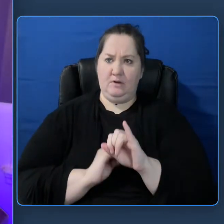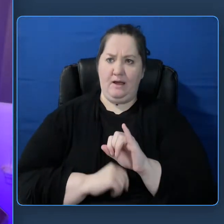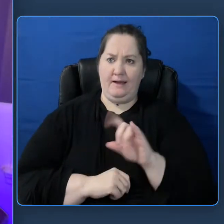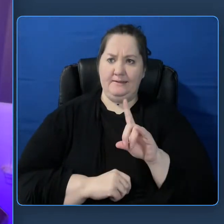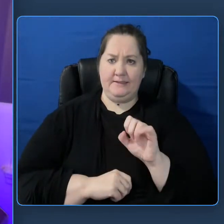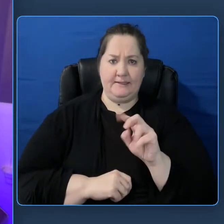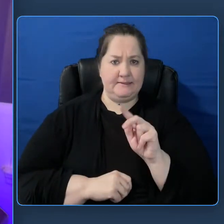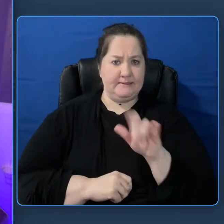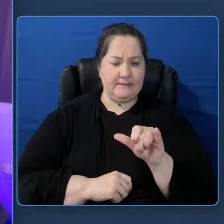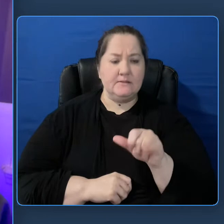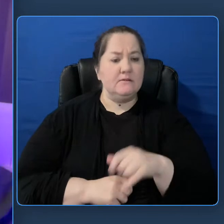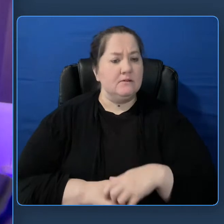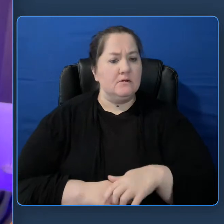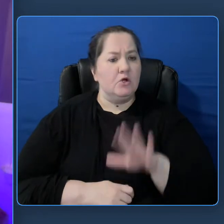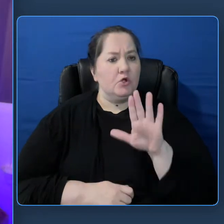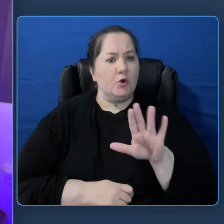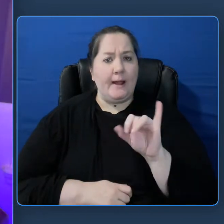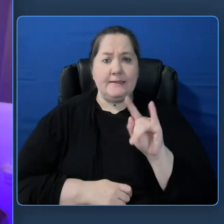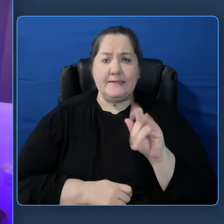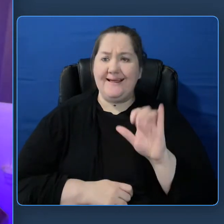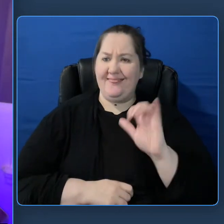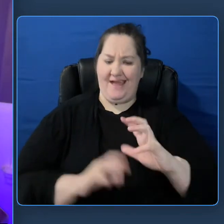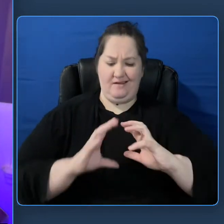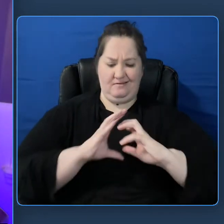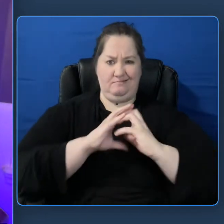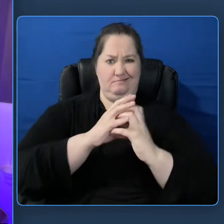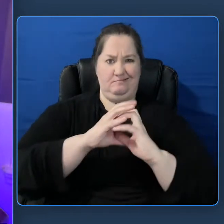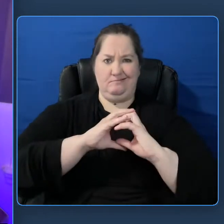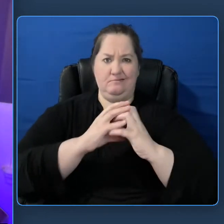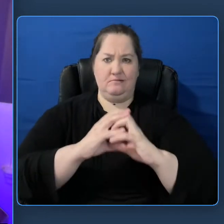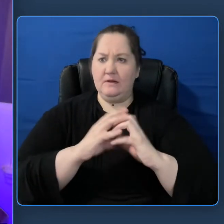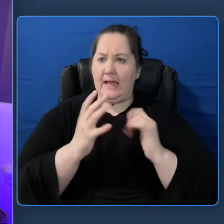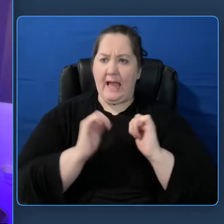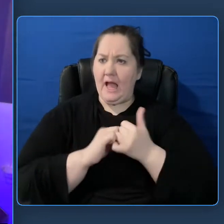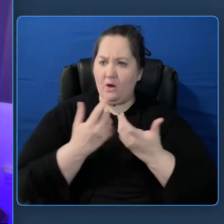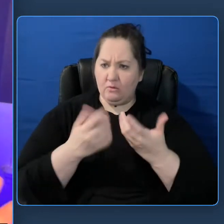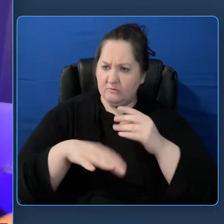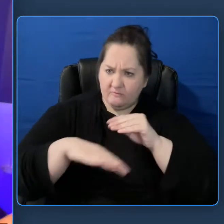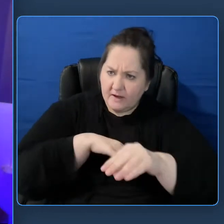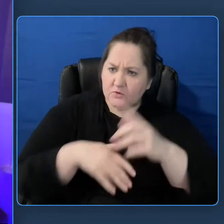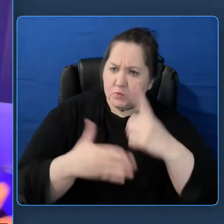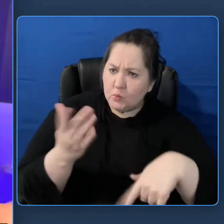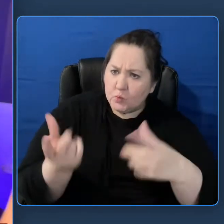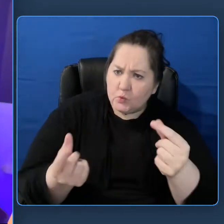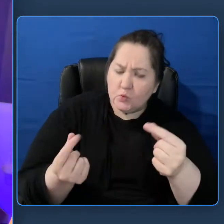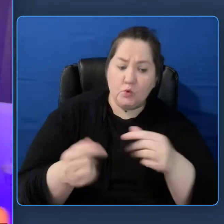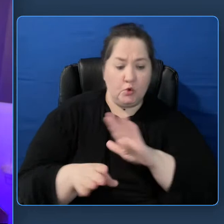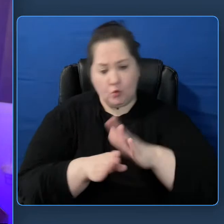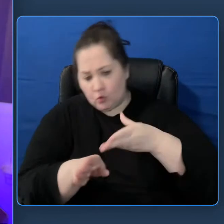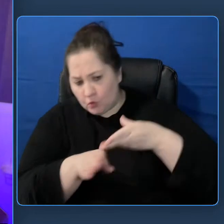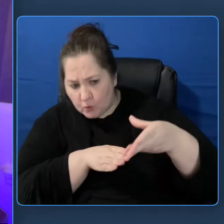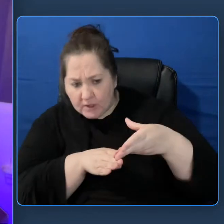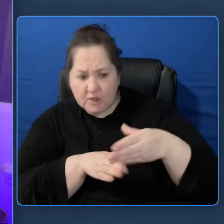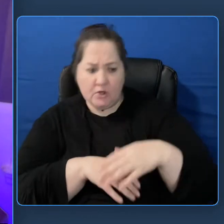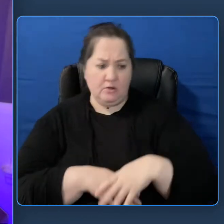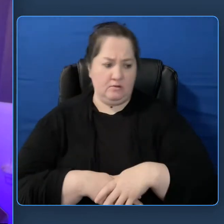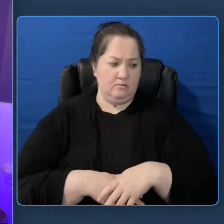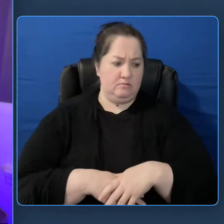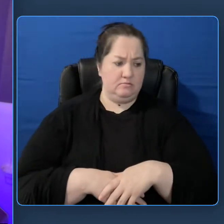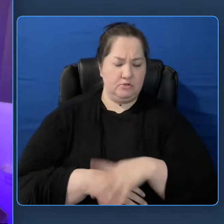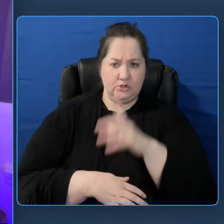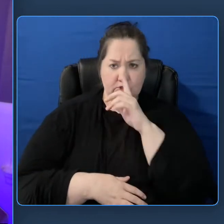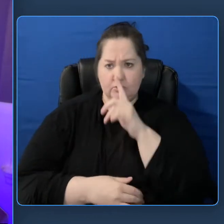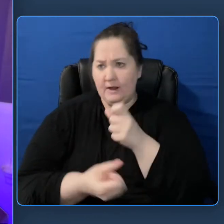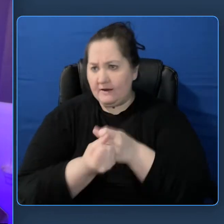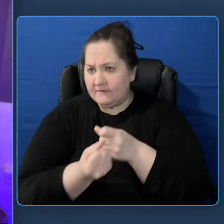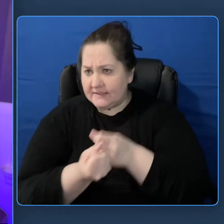talk about your identity and the intersectionality and how that affects what you do, both in your career and all of the advocacy